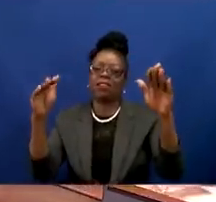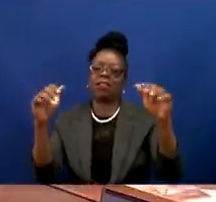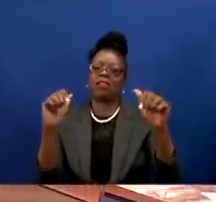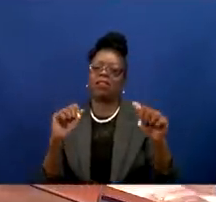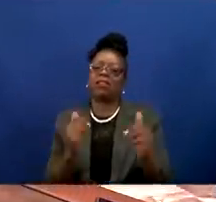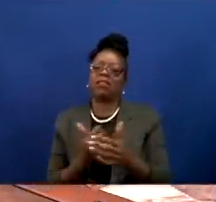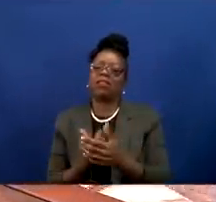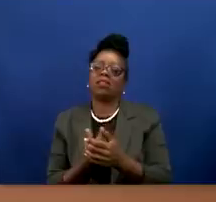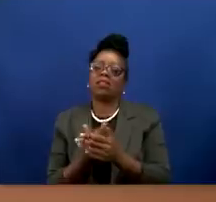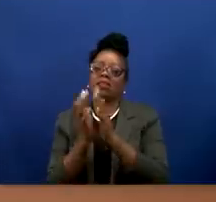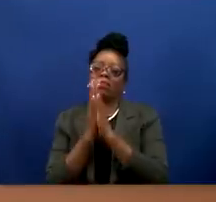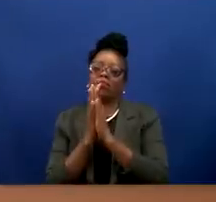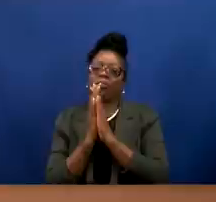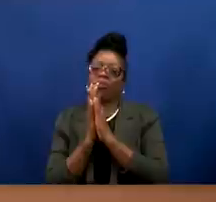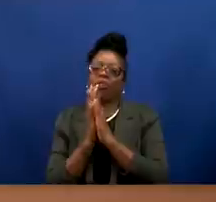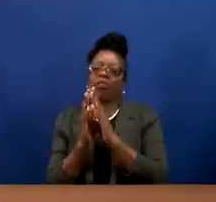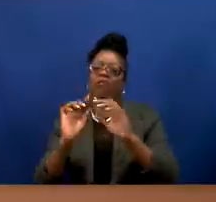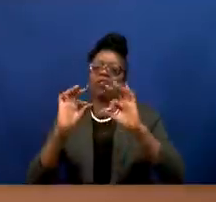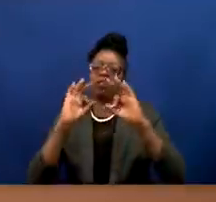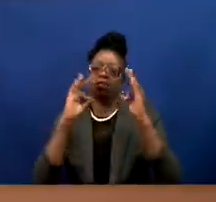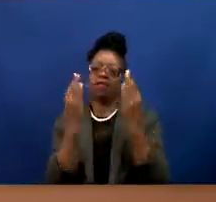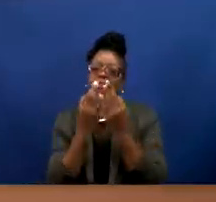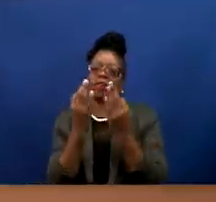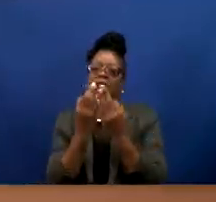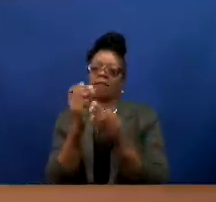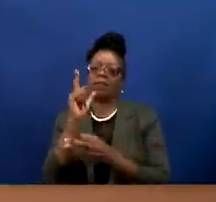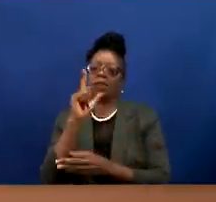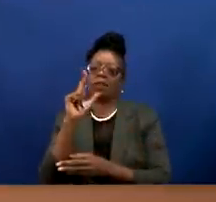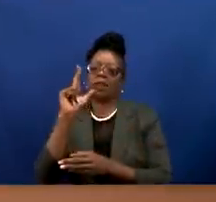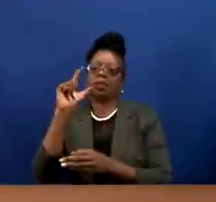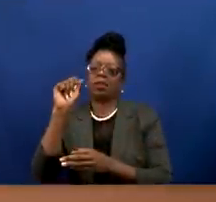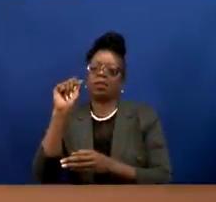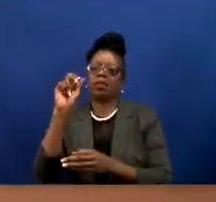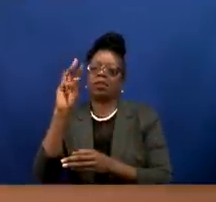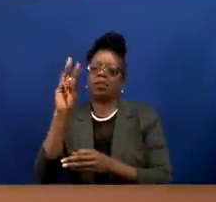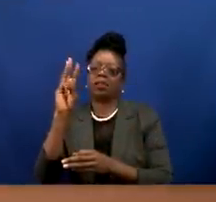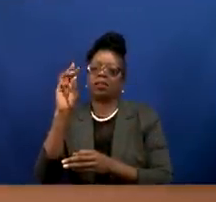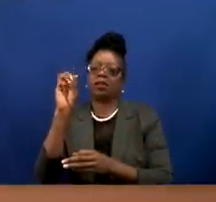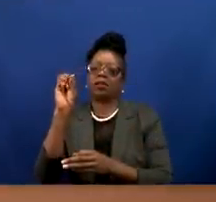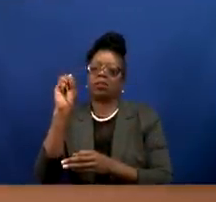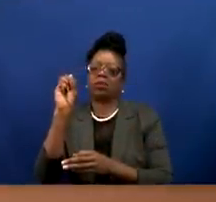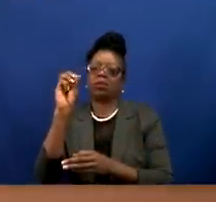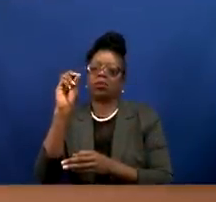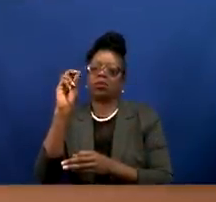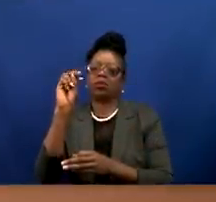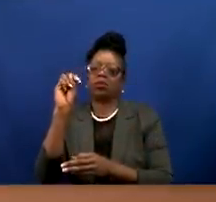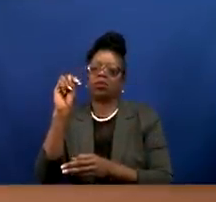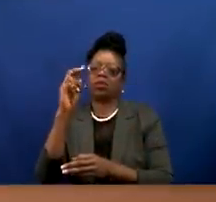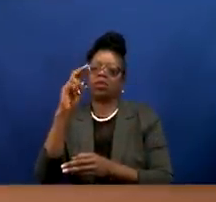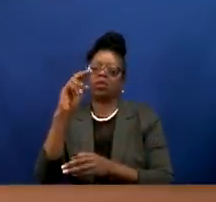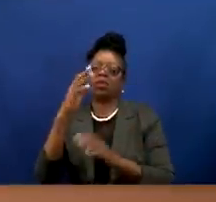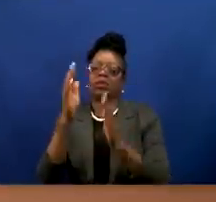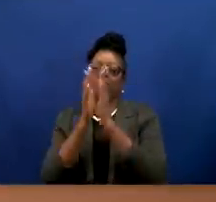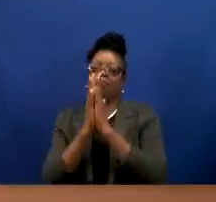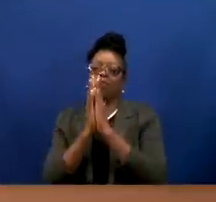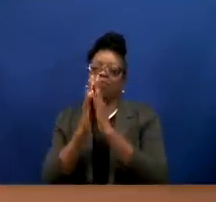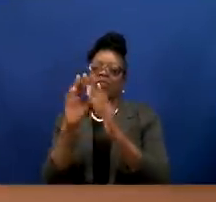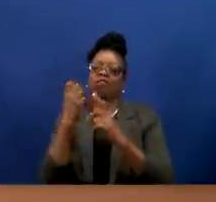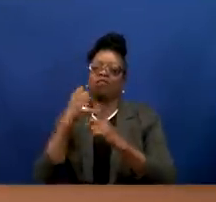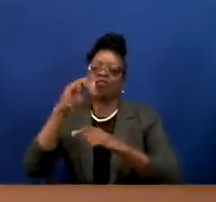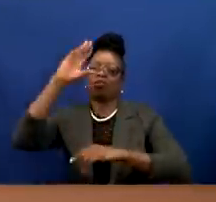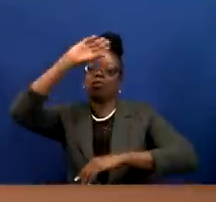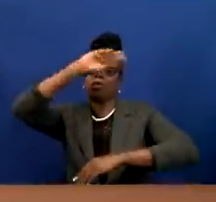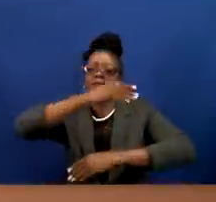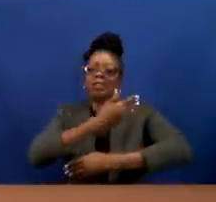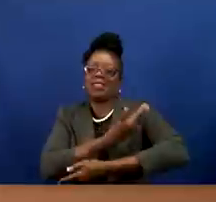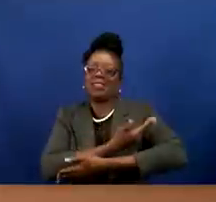pray for the Lawson family. They were in the first service today, but please be in prayer for them as they will funeralize Eric Lawson here at the